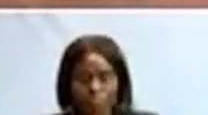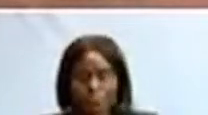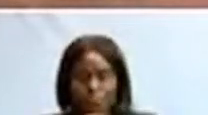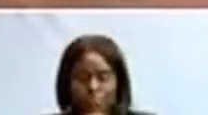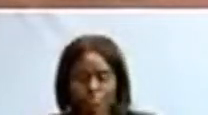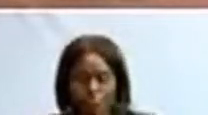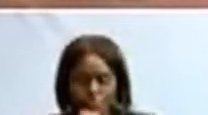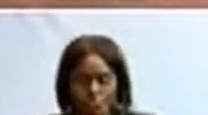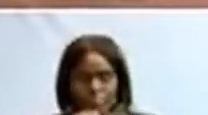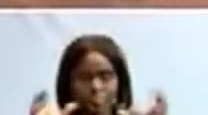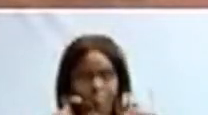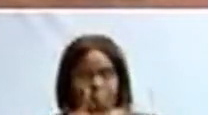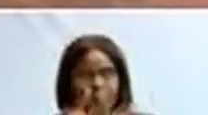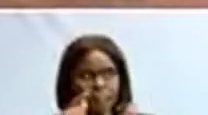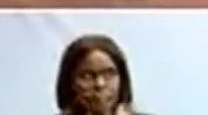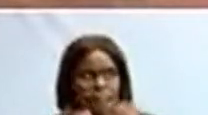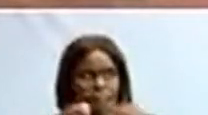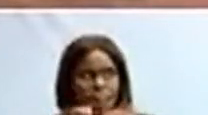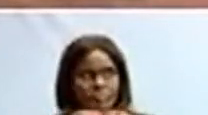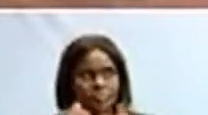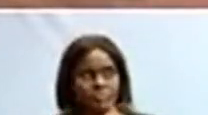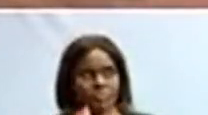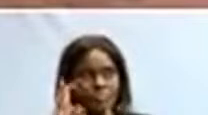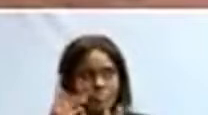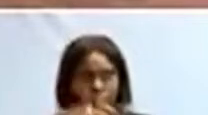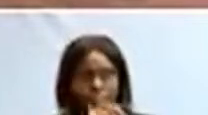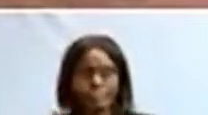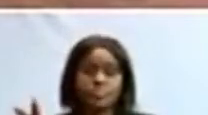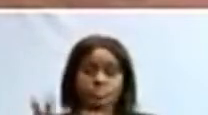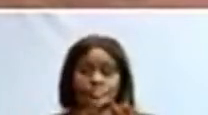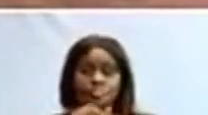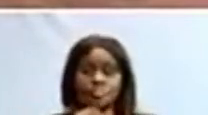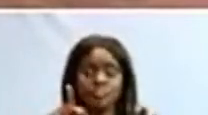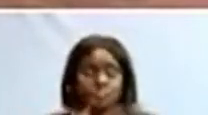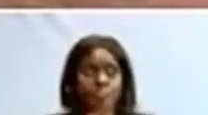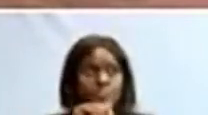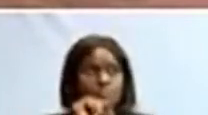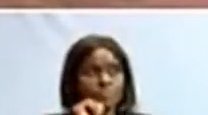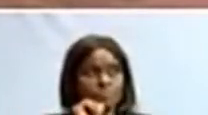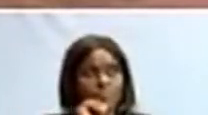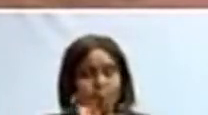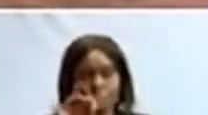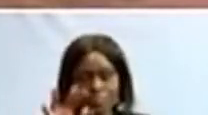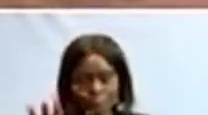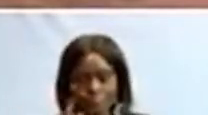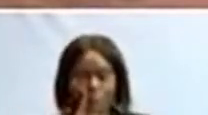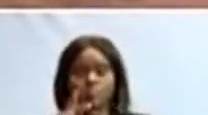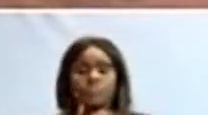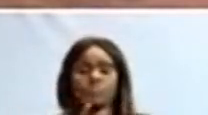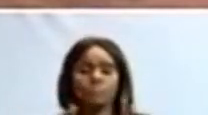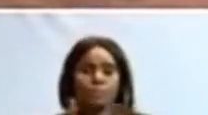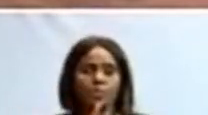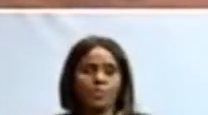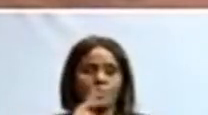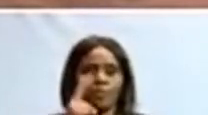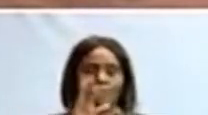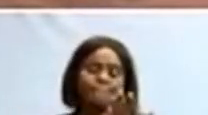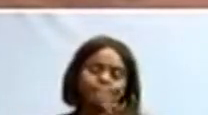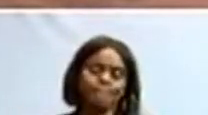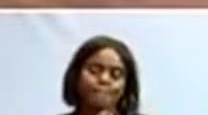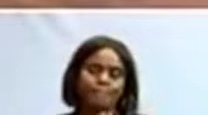constituting a committee that will oversee the disposal process. See